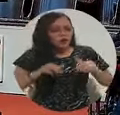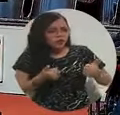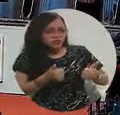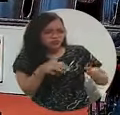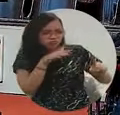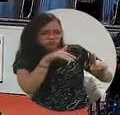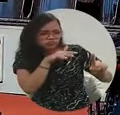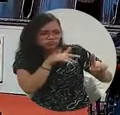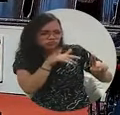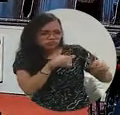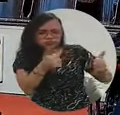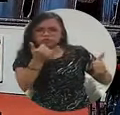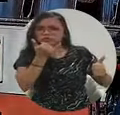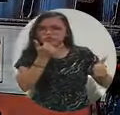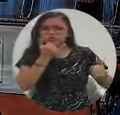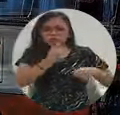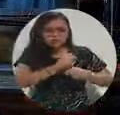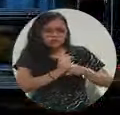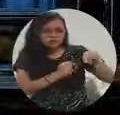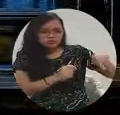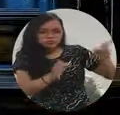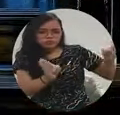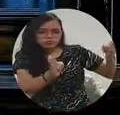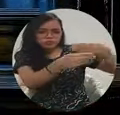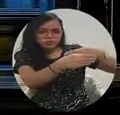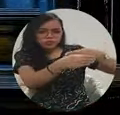Yung kung ano sa mga box ani, sayop tingali ang naghimo ani.